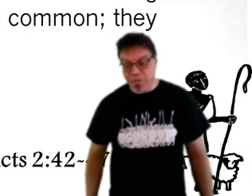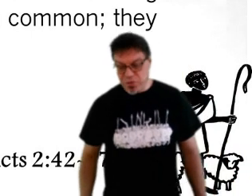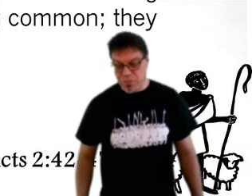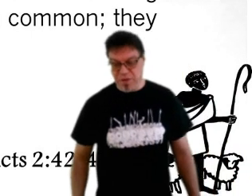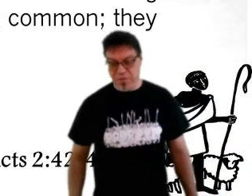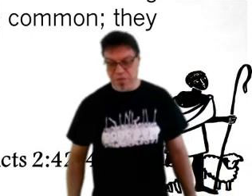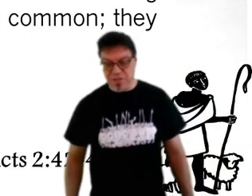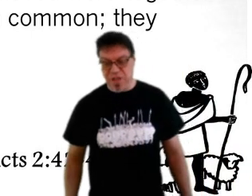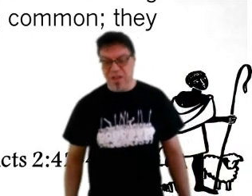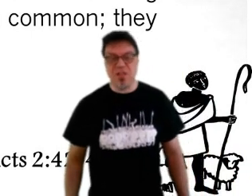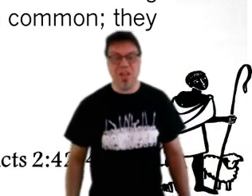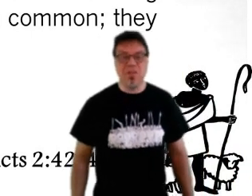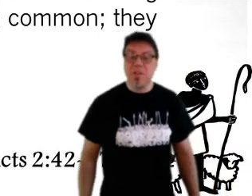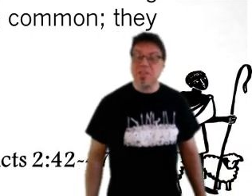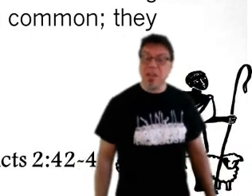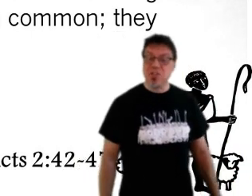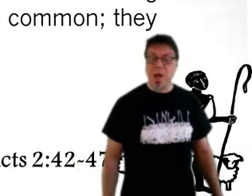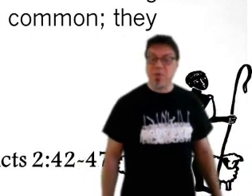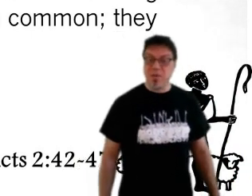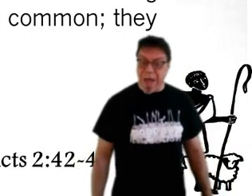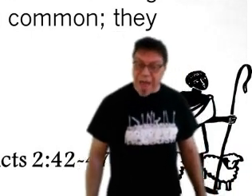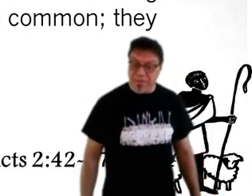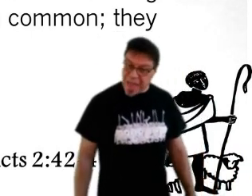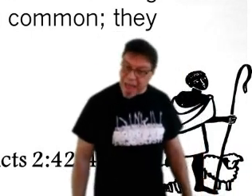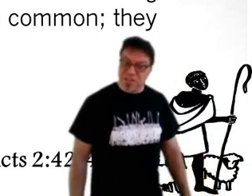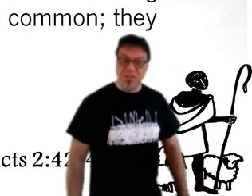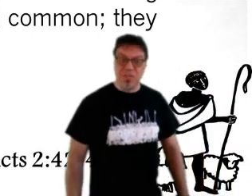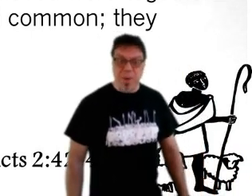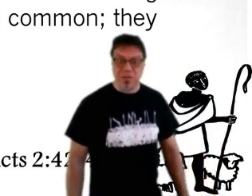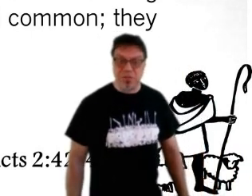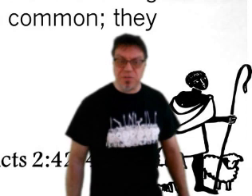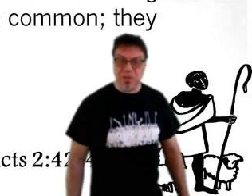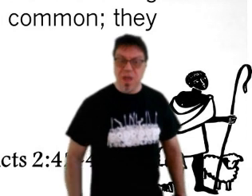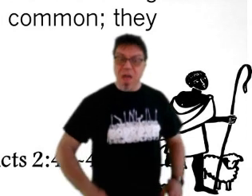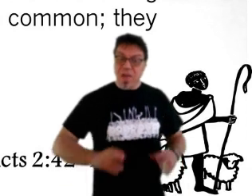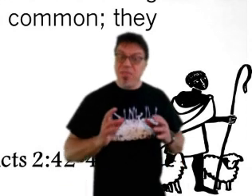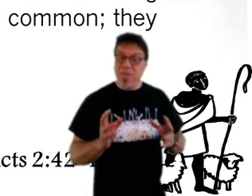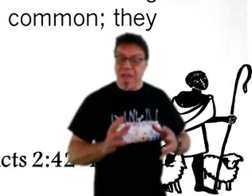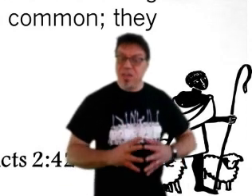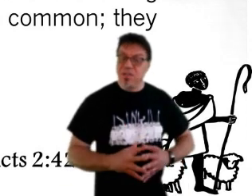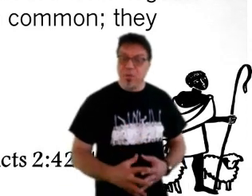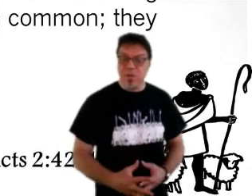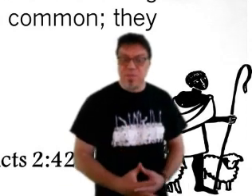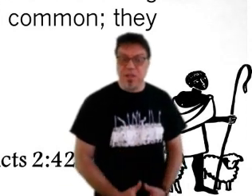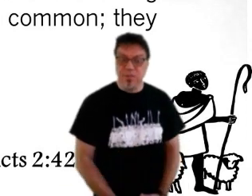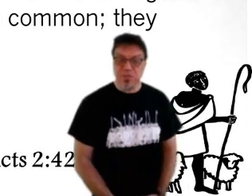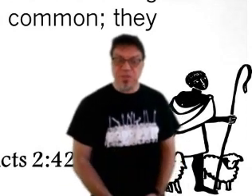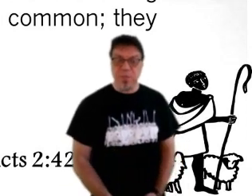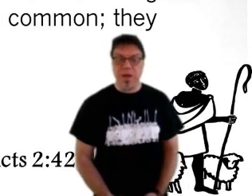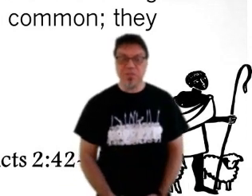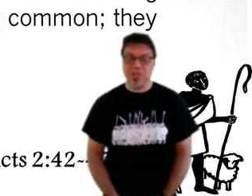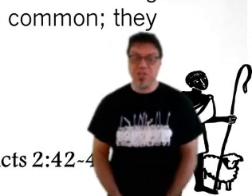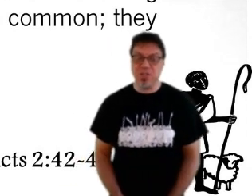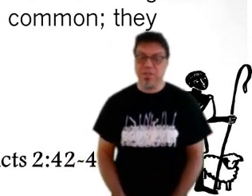Our first reading for this day is taken from the second chapter of the Acts of the Apostles. They devoted themselves to